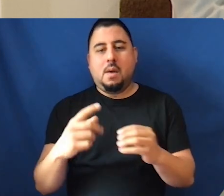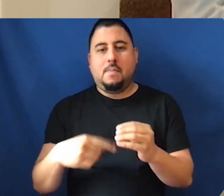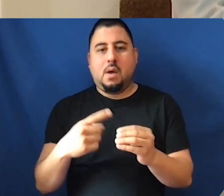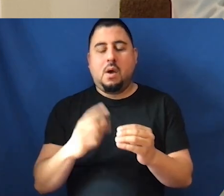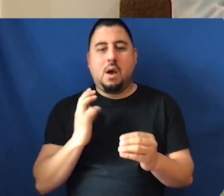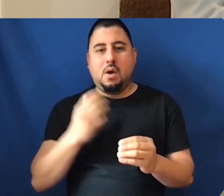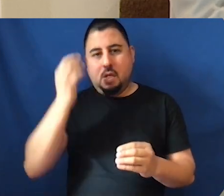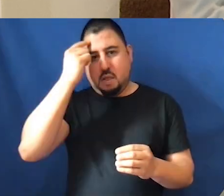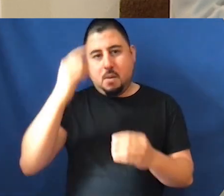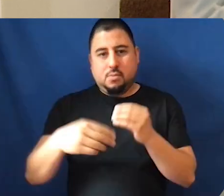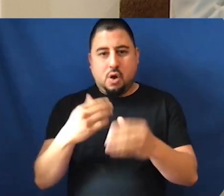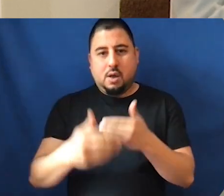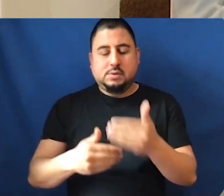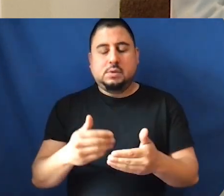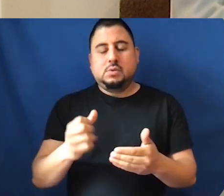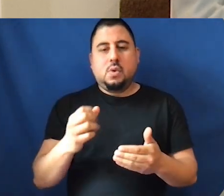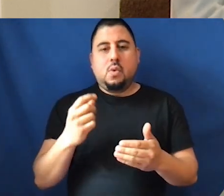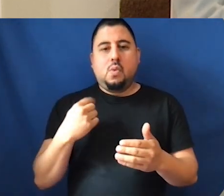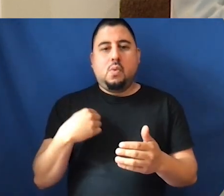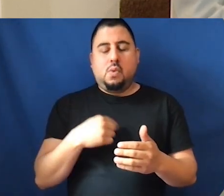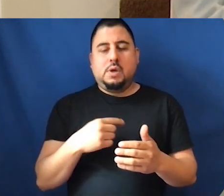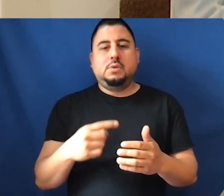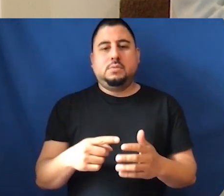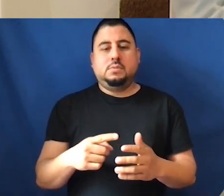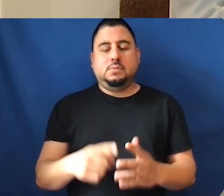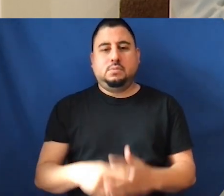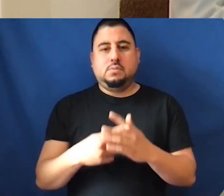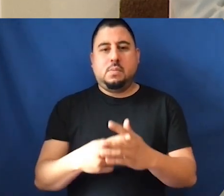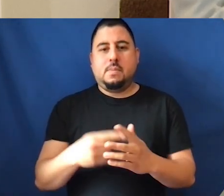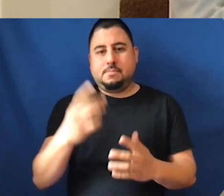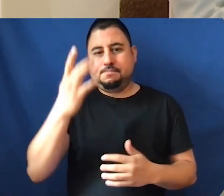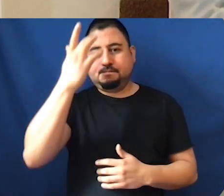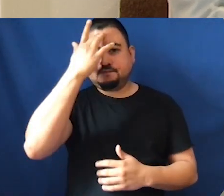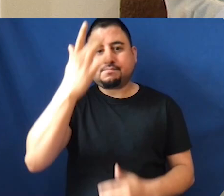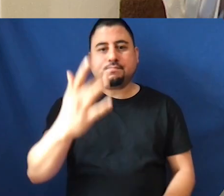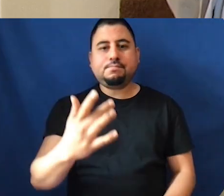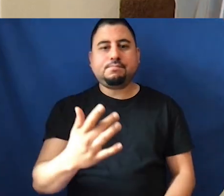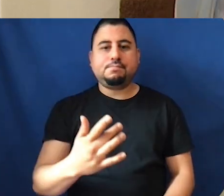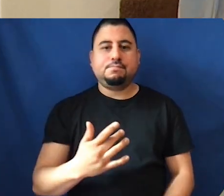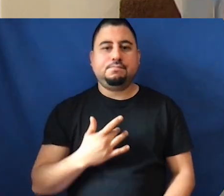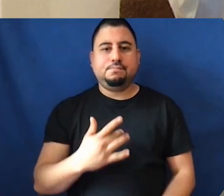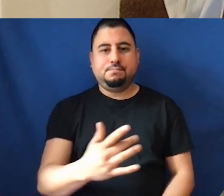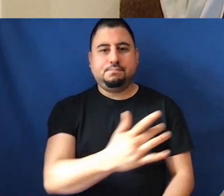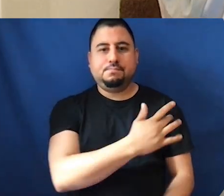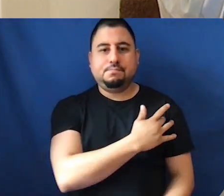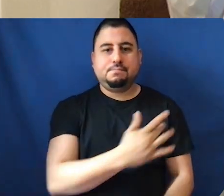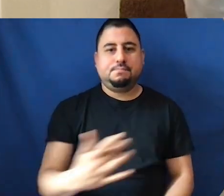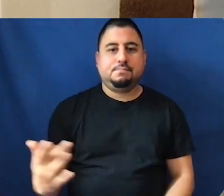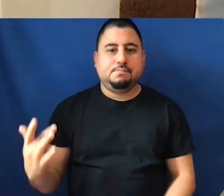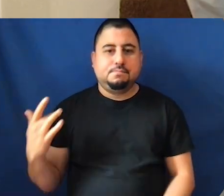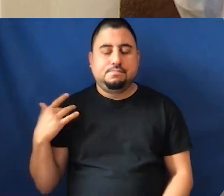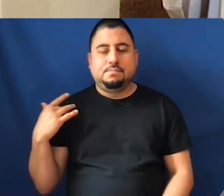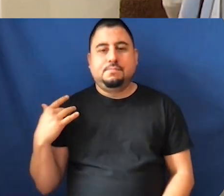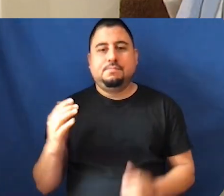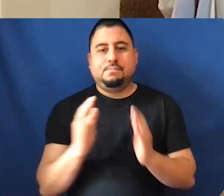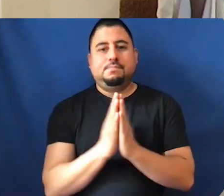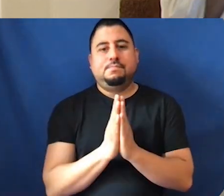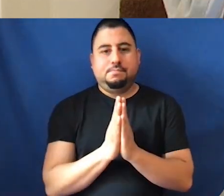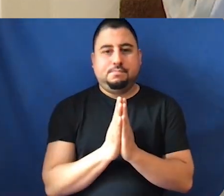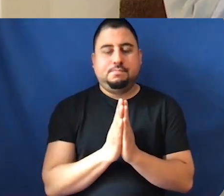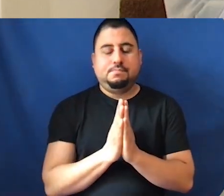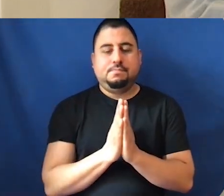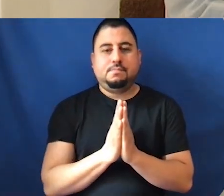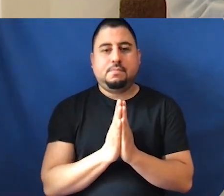our thought processes, and so let us begin by marking ourselves with the sign of our faith in the name of the Father, and of the Son, and of the Holy